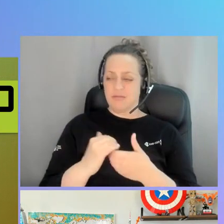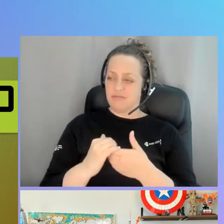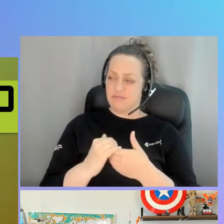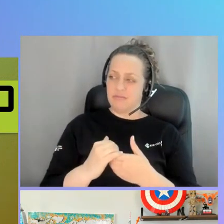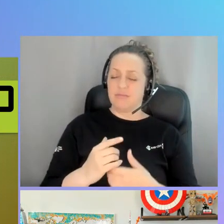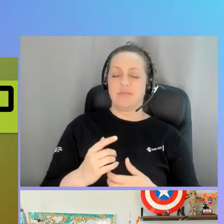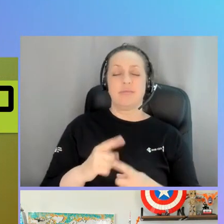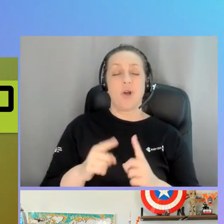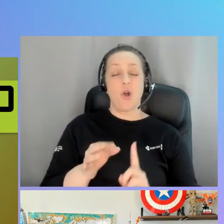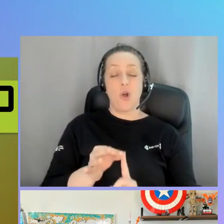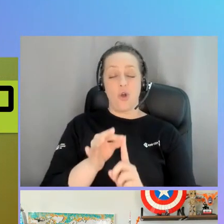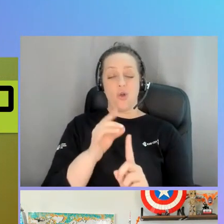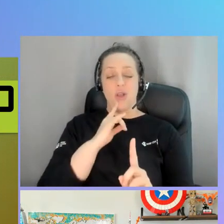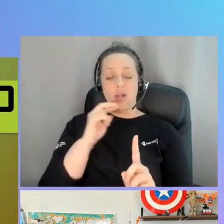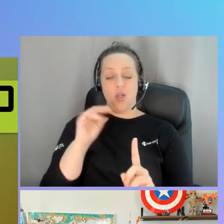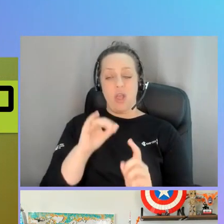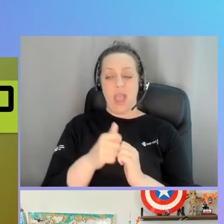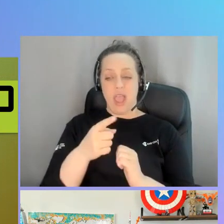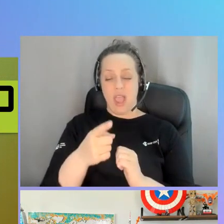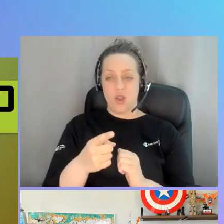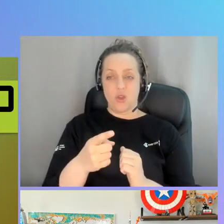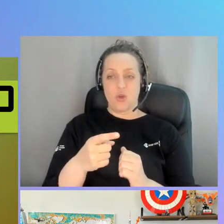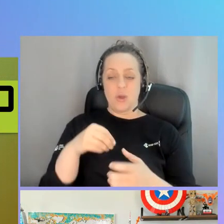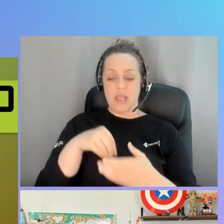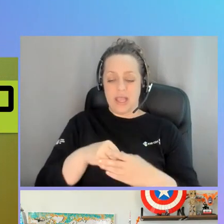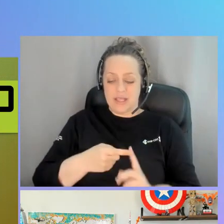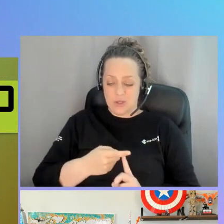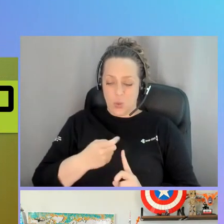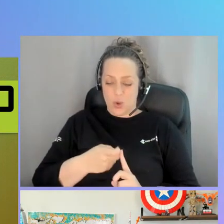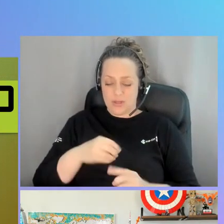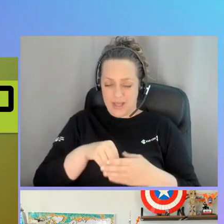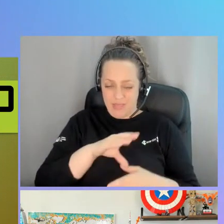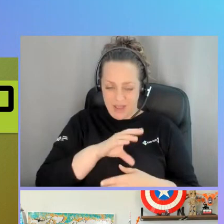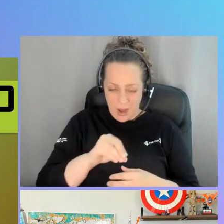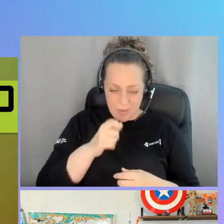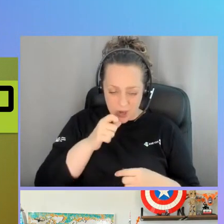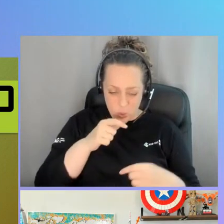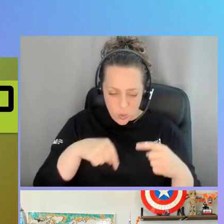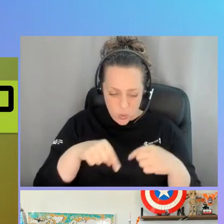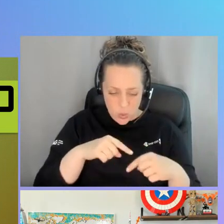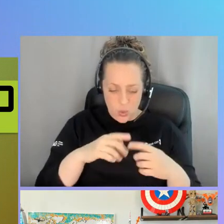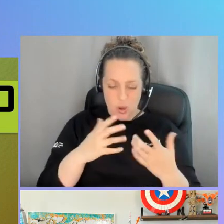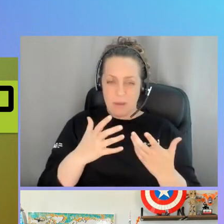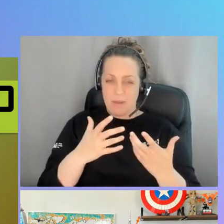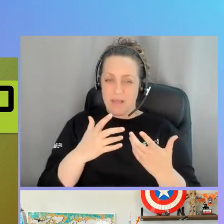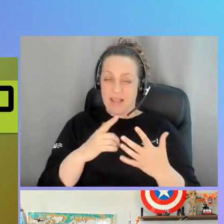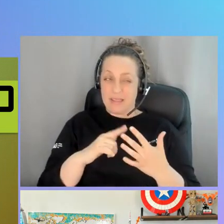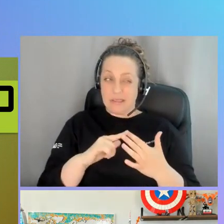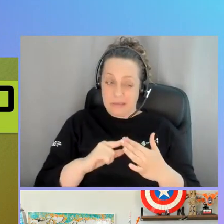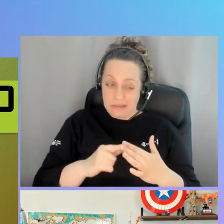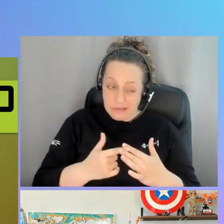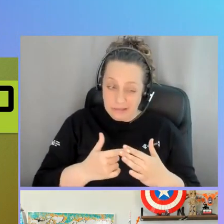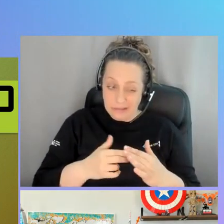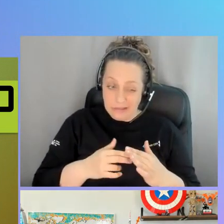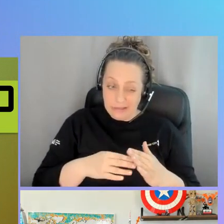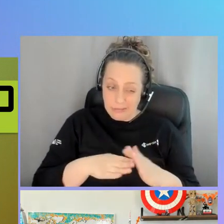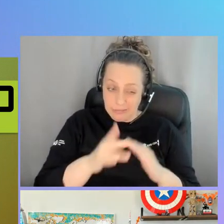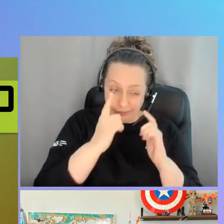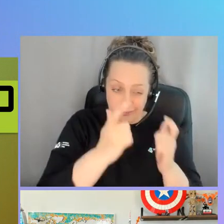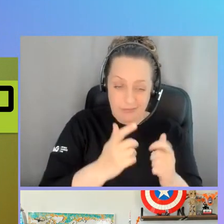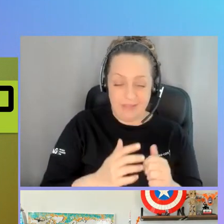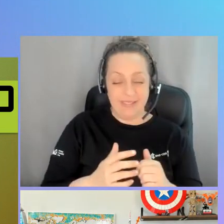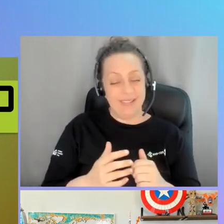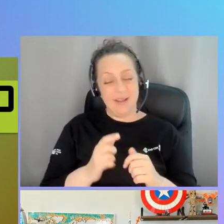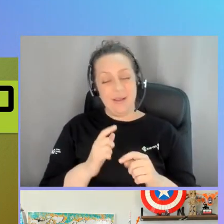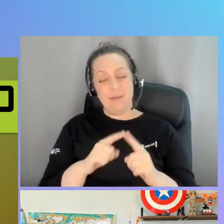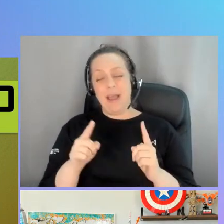makes sense to look at how you insource those services over time. And maybe it's a bit of a ramp, but bringing in different coaches with